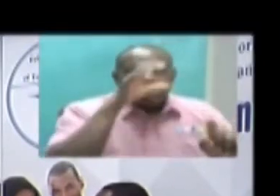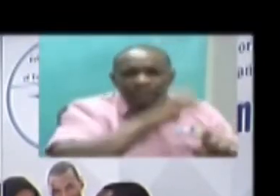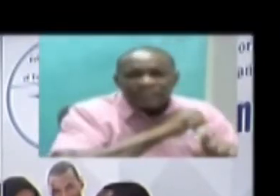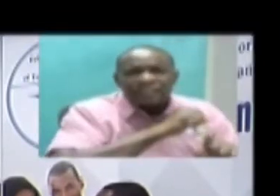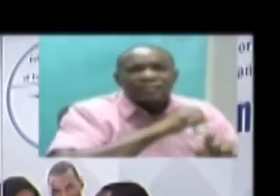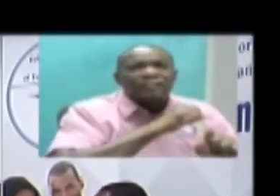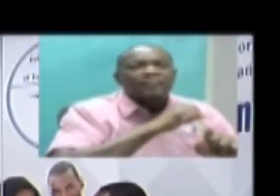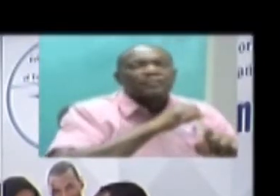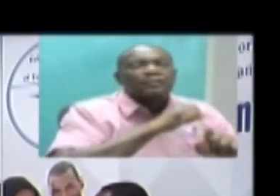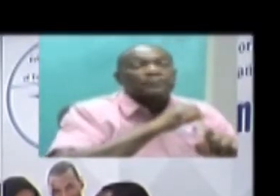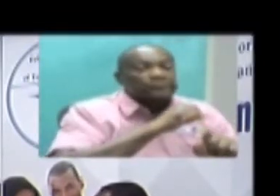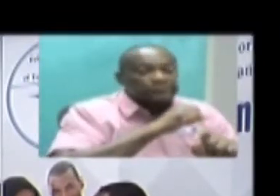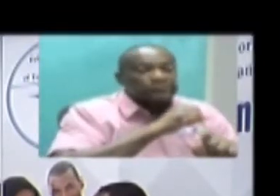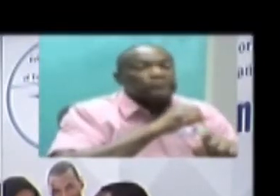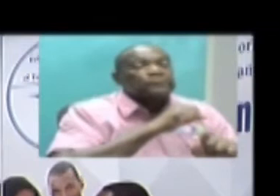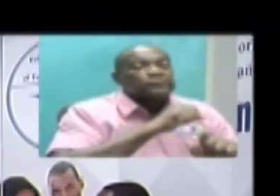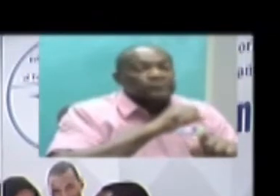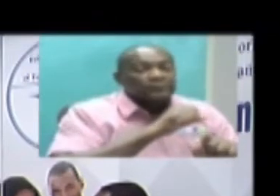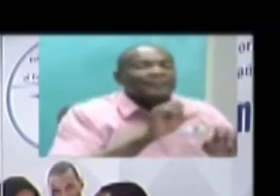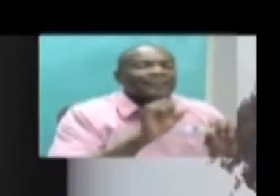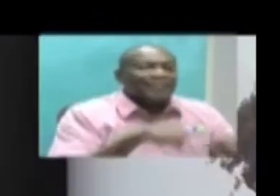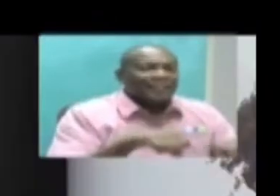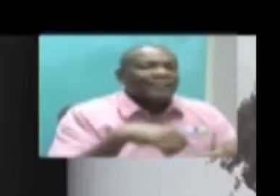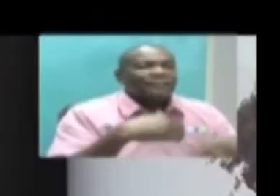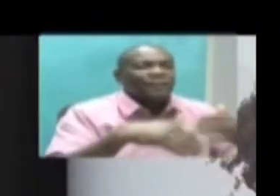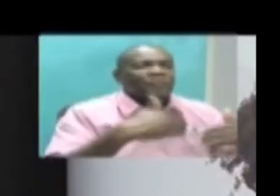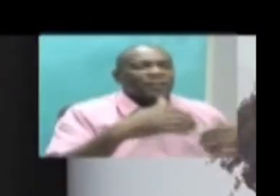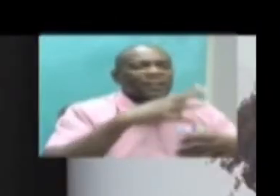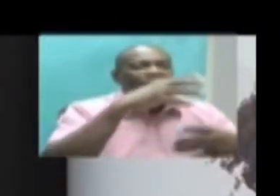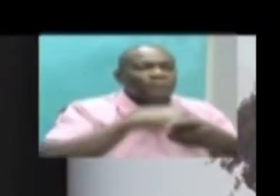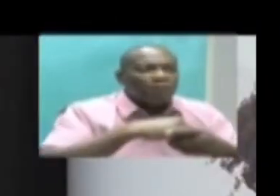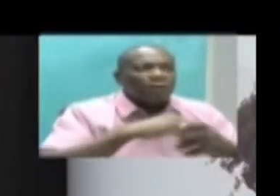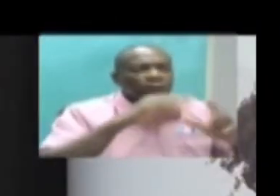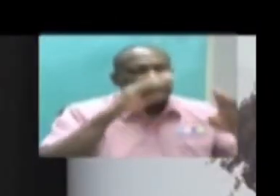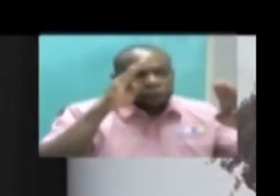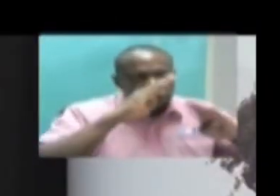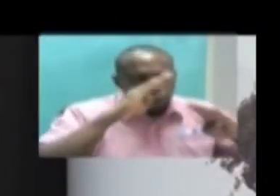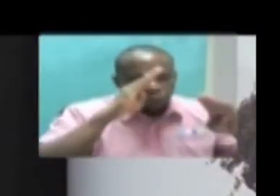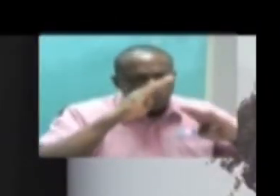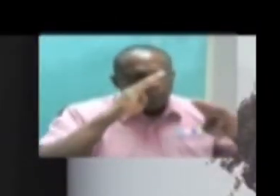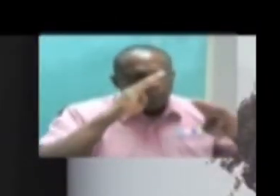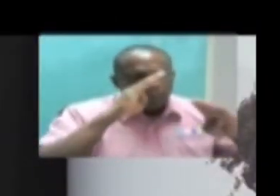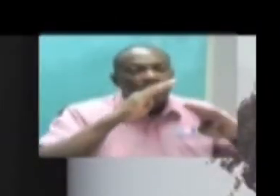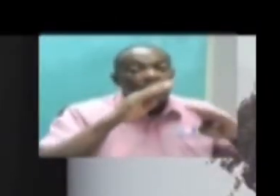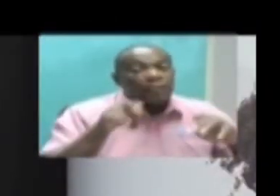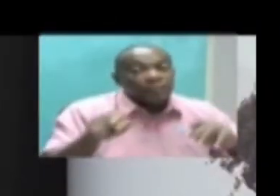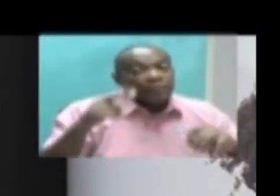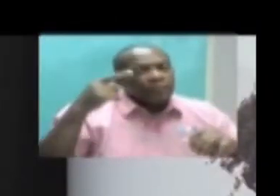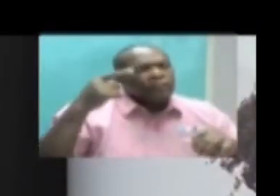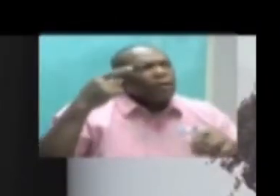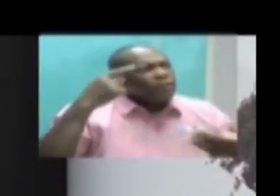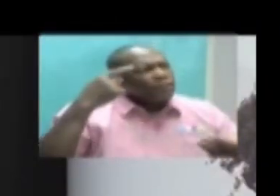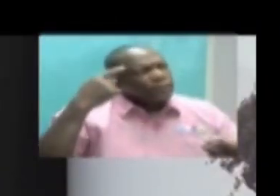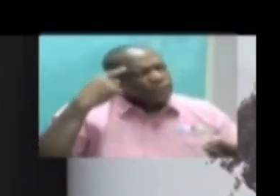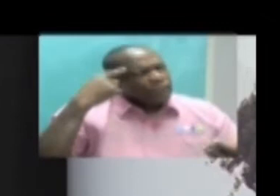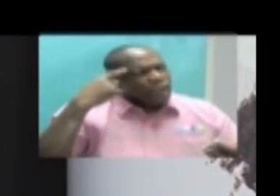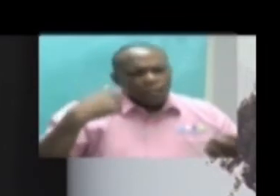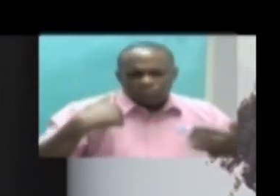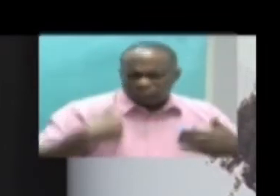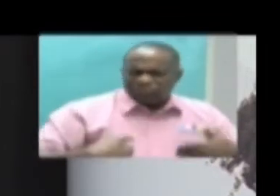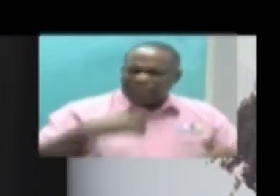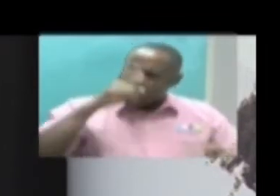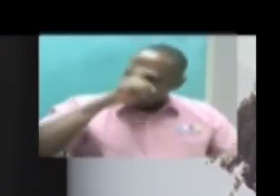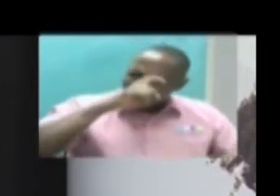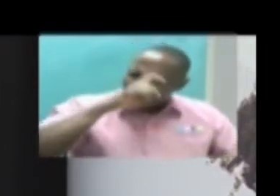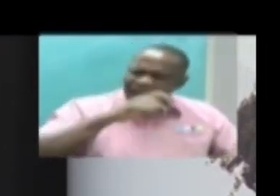them. And we think that they have the judgment, and they don't. They simply don't. And so we have